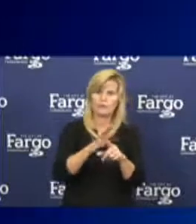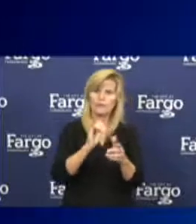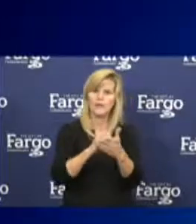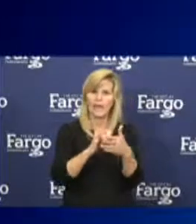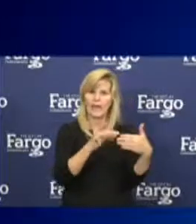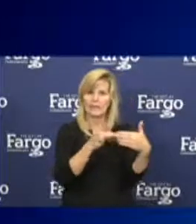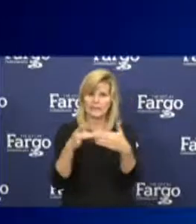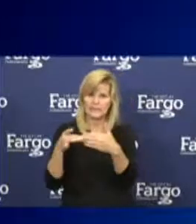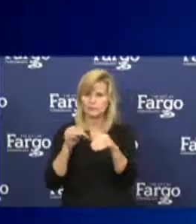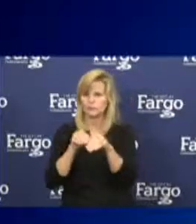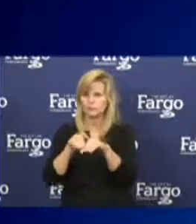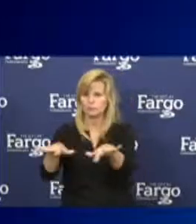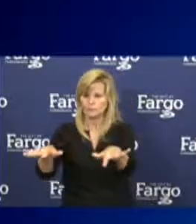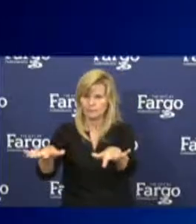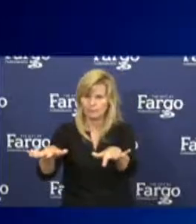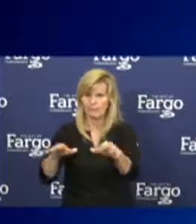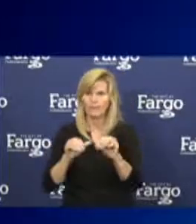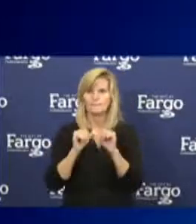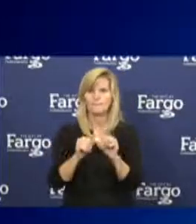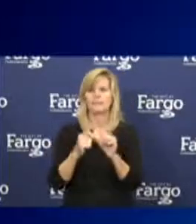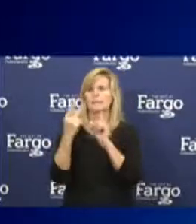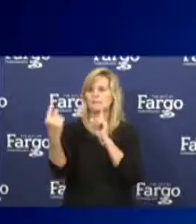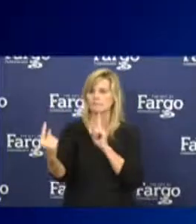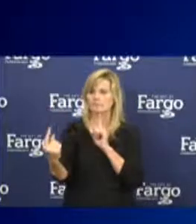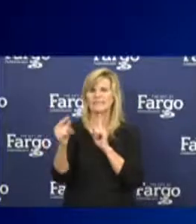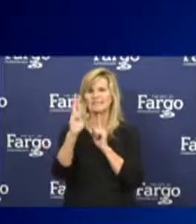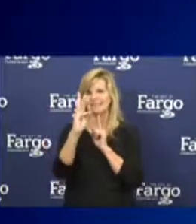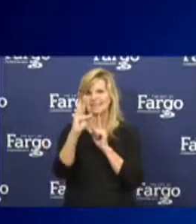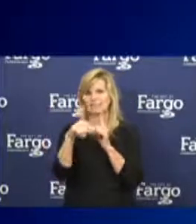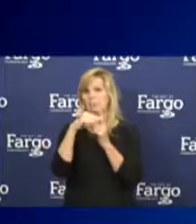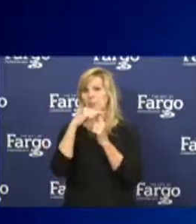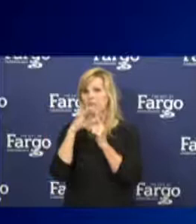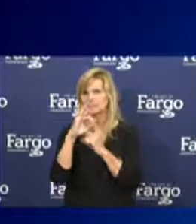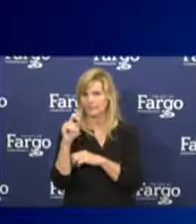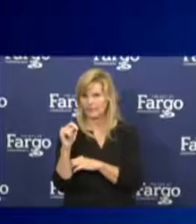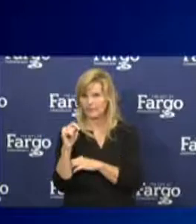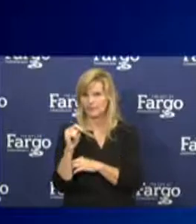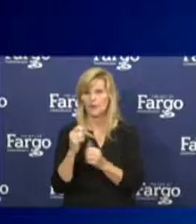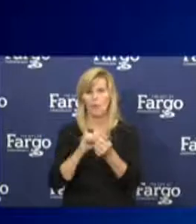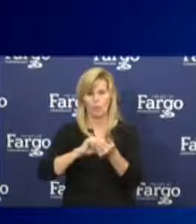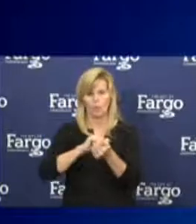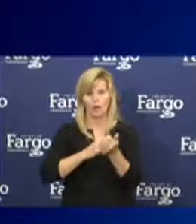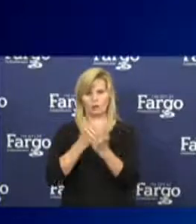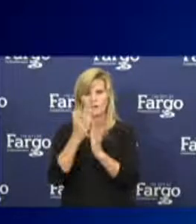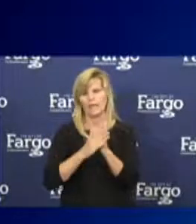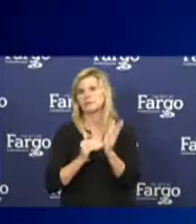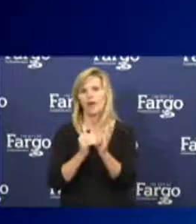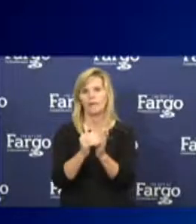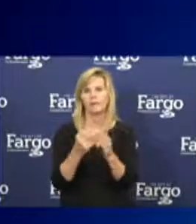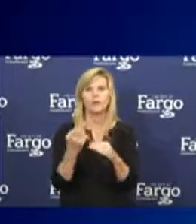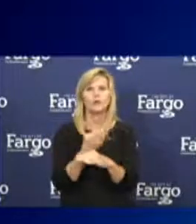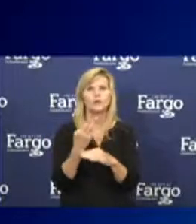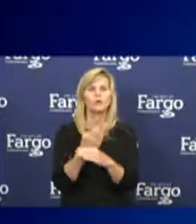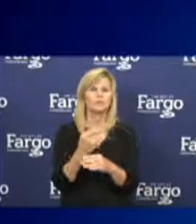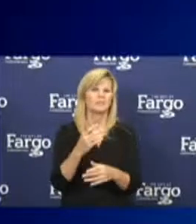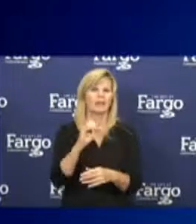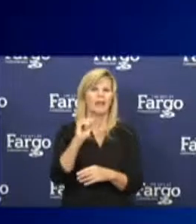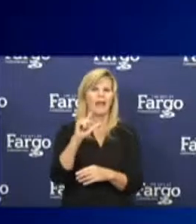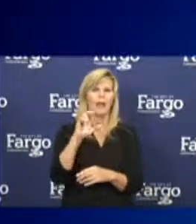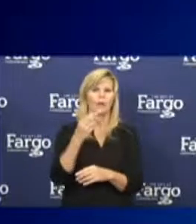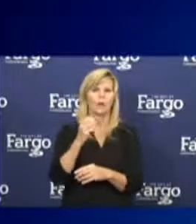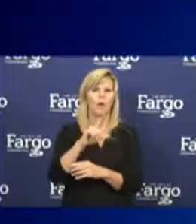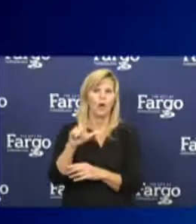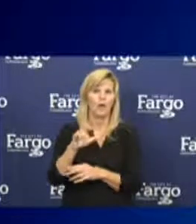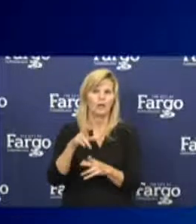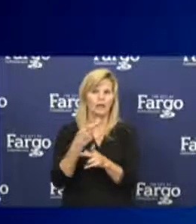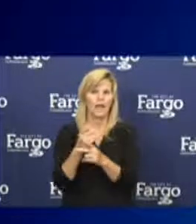to the transmission. Maintaining that distance of 6 or more feet, practicing frequent hand washing and the use of alcohol-based hand hygiene products. And then,